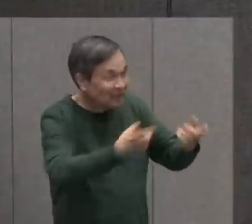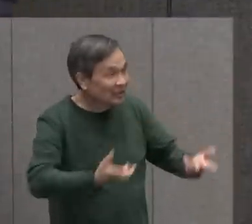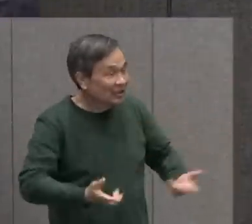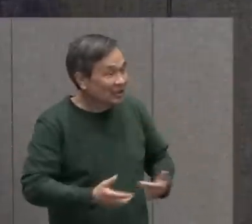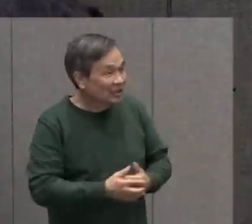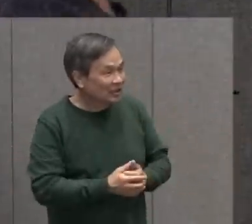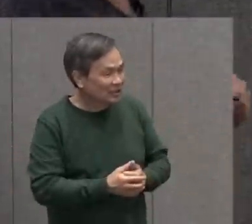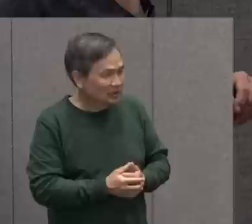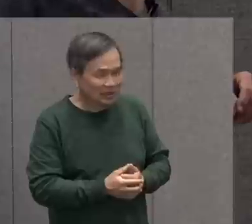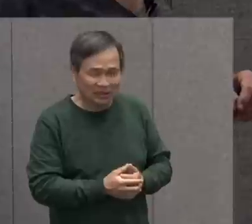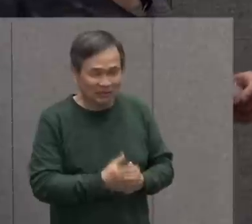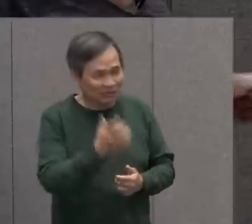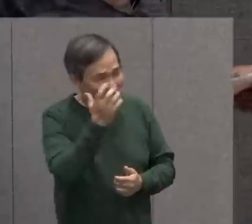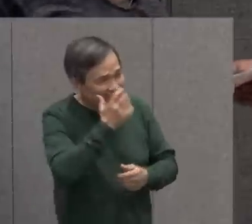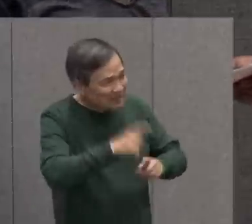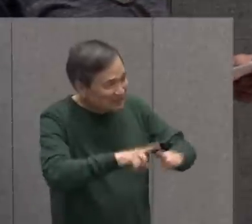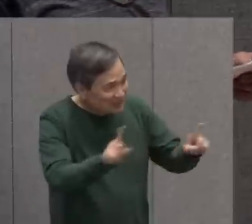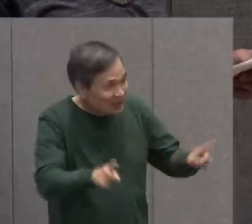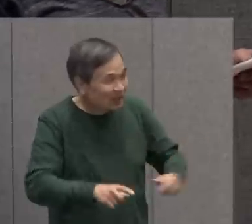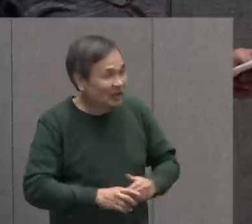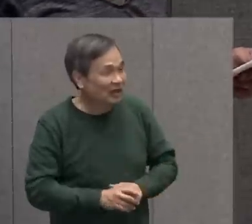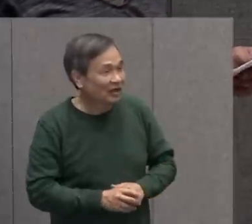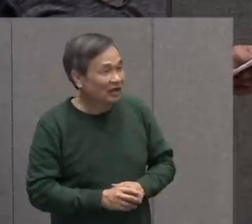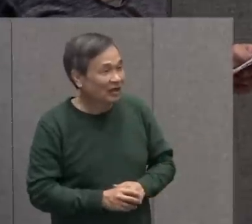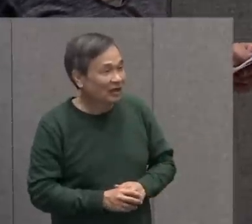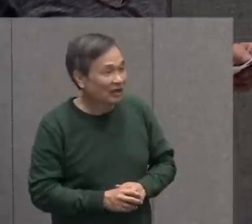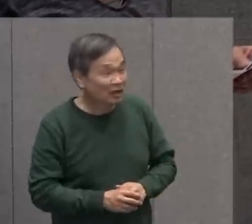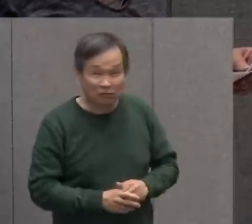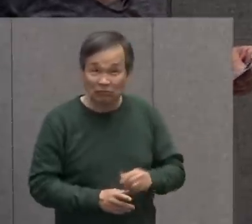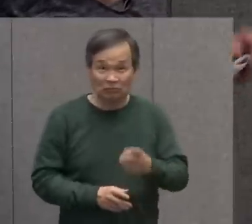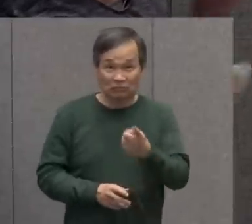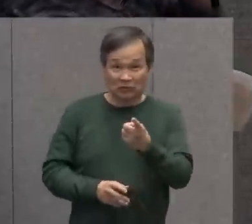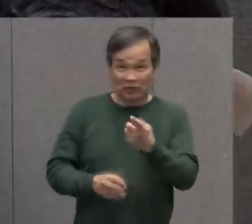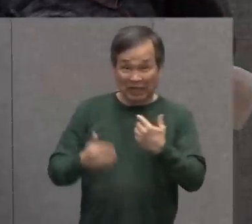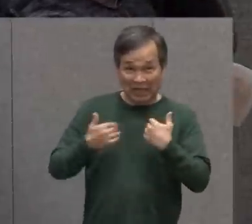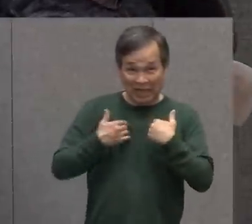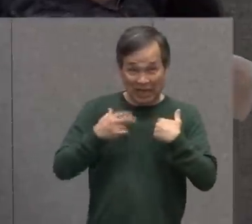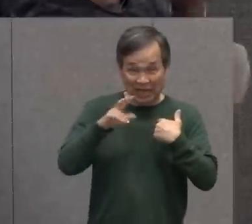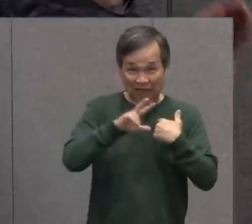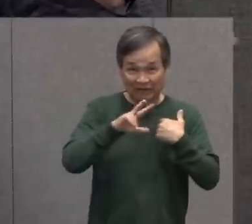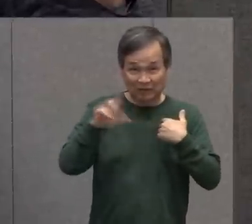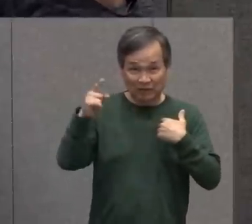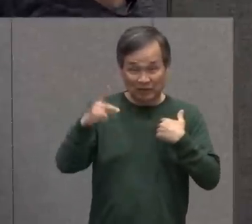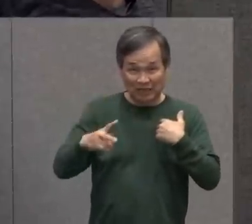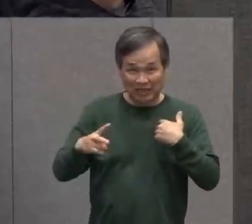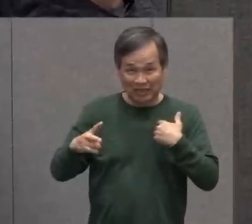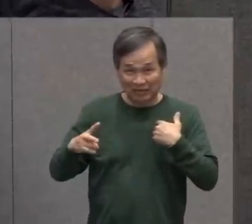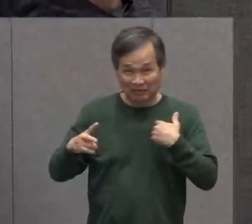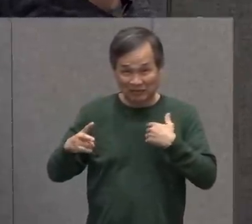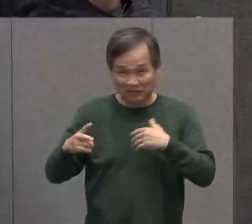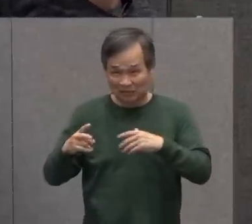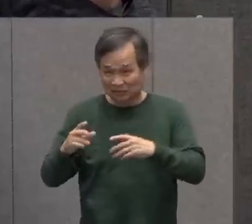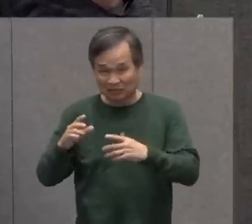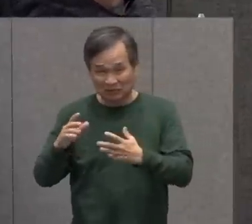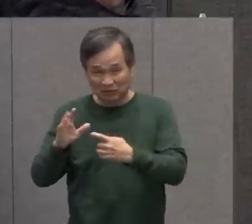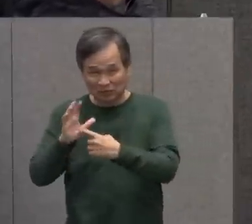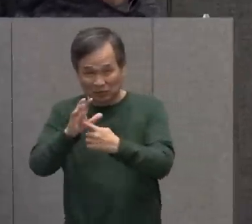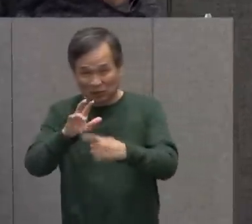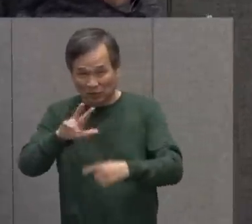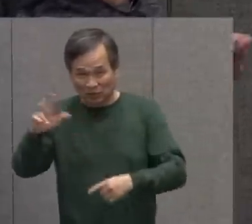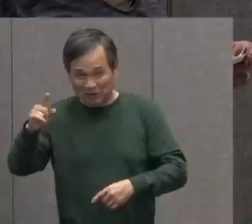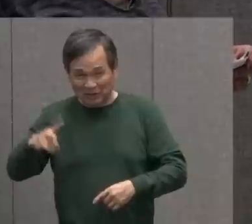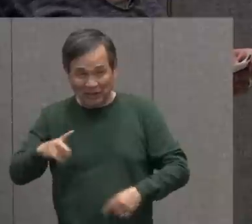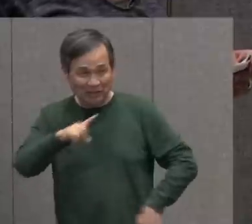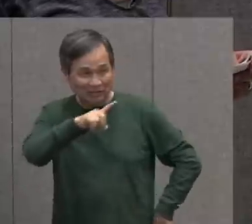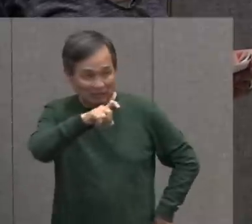It's kind of tricky, huh? So do we have 3 1/2 under our screen?